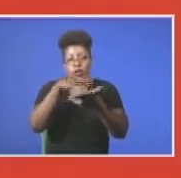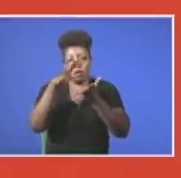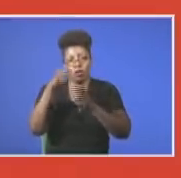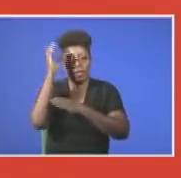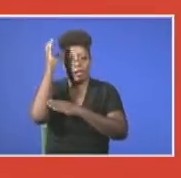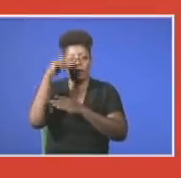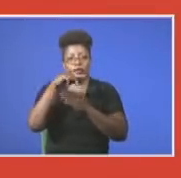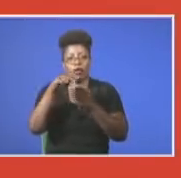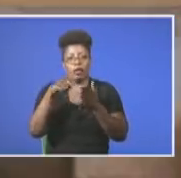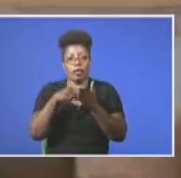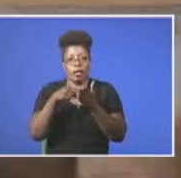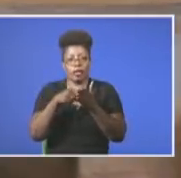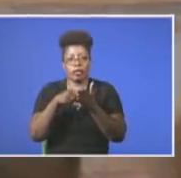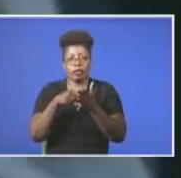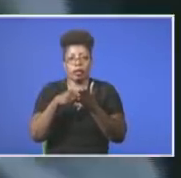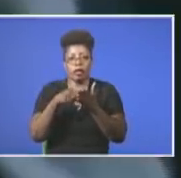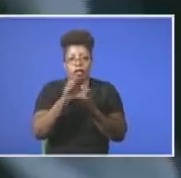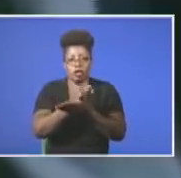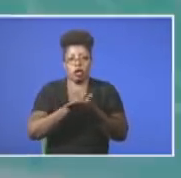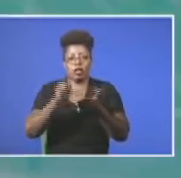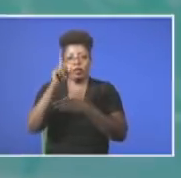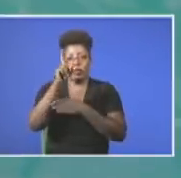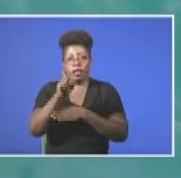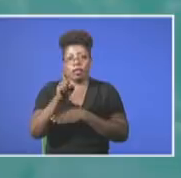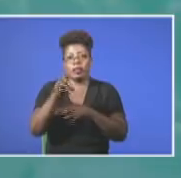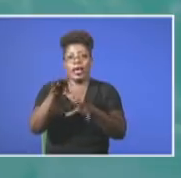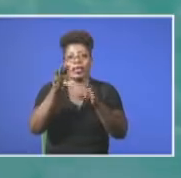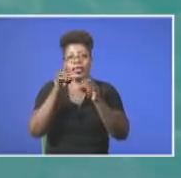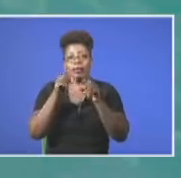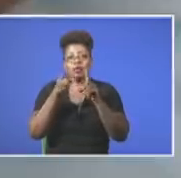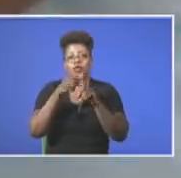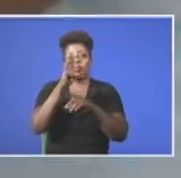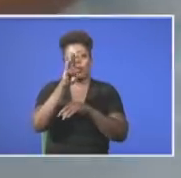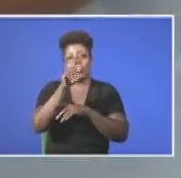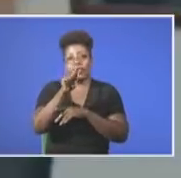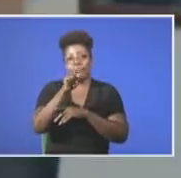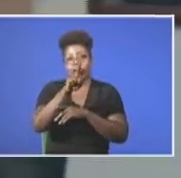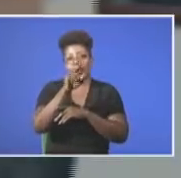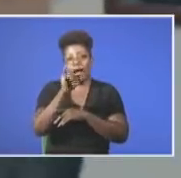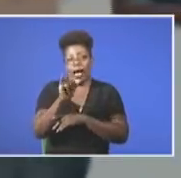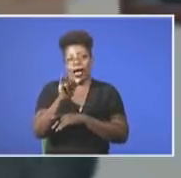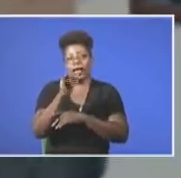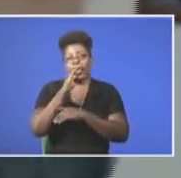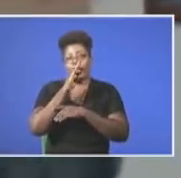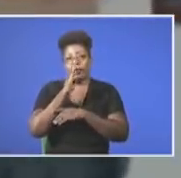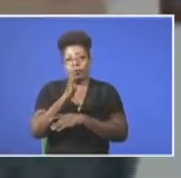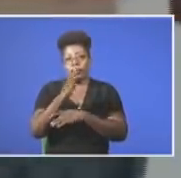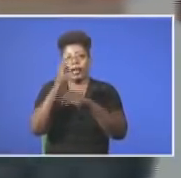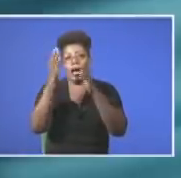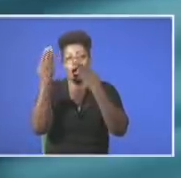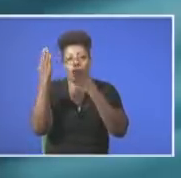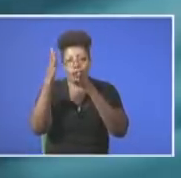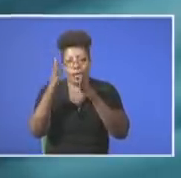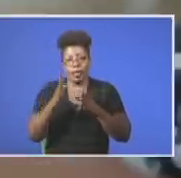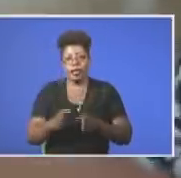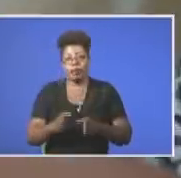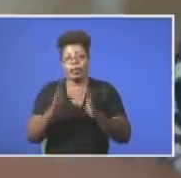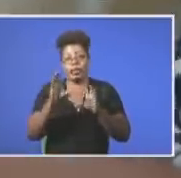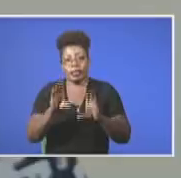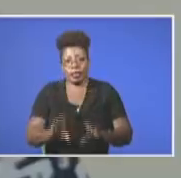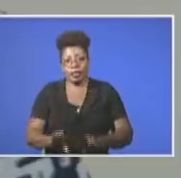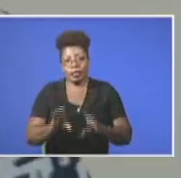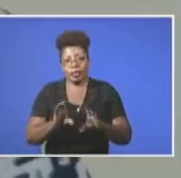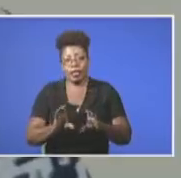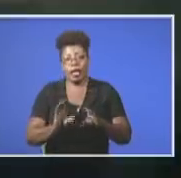for the Bahamas Be Your Own Boss Scholarship must be accepted to BTVI, a Bahamian citizen, and enrolled in the institute